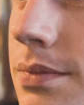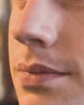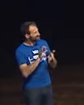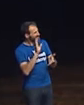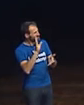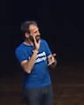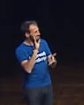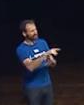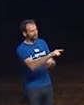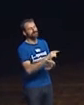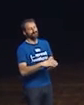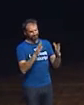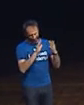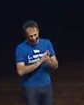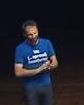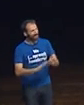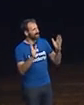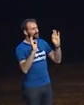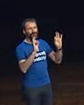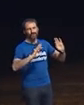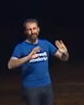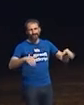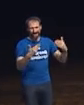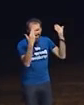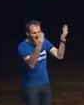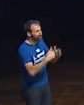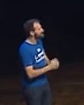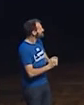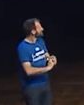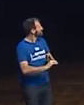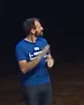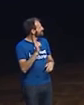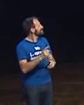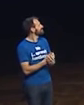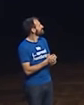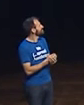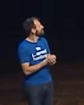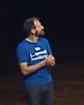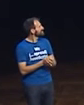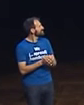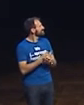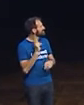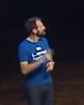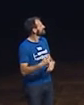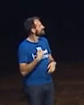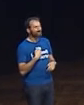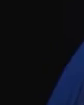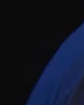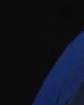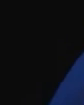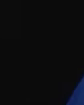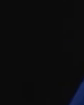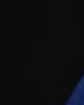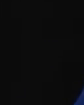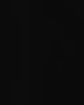There we go. It's a nice, smooth start. Brilliant. Okay. Like Axel said before, the kind of really exciting stuff that's happening in